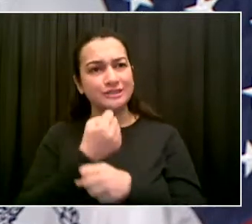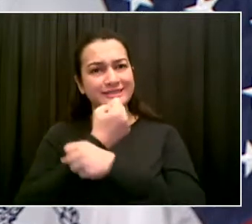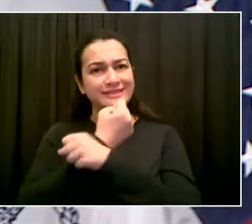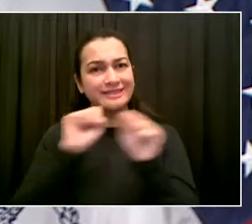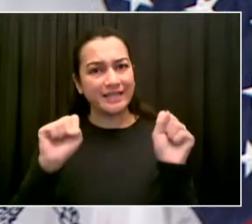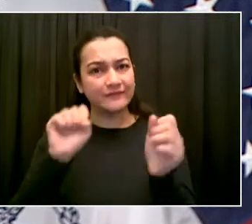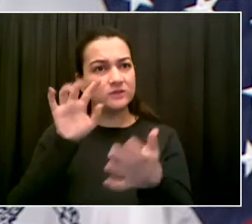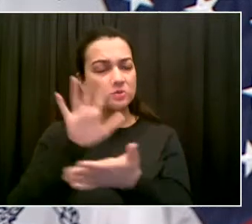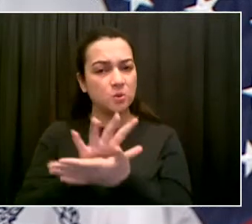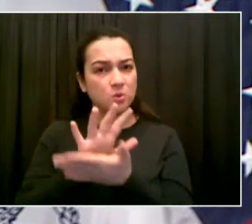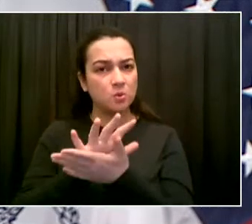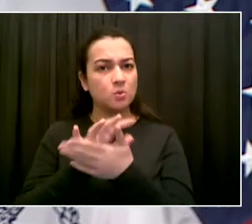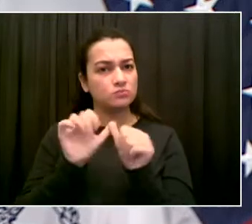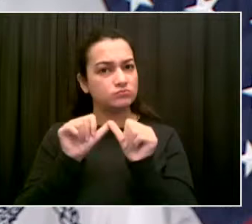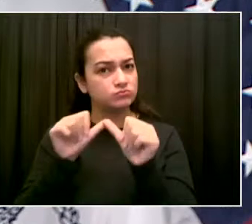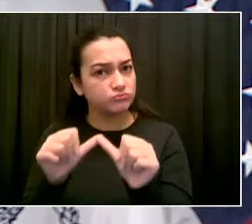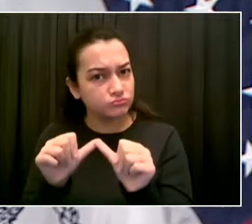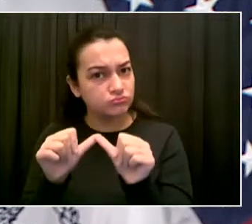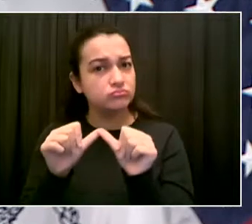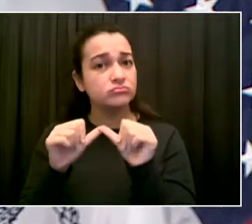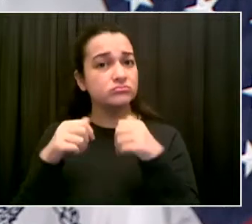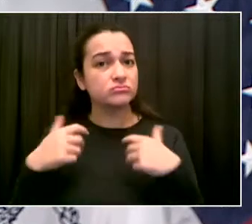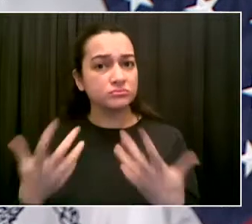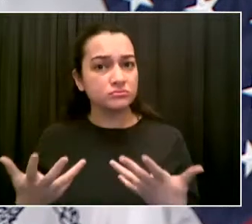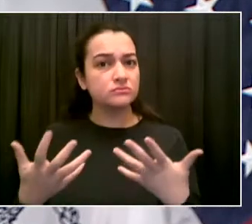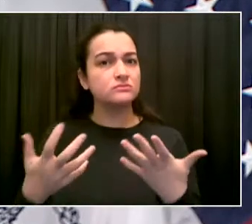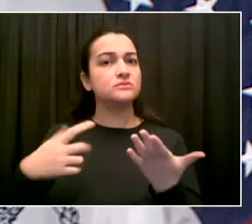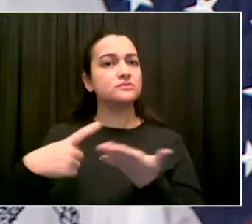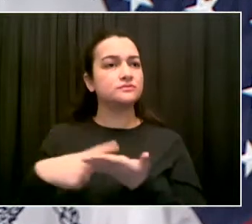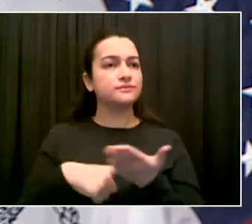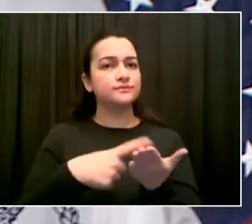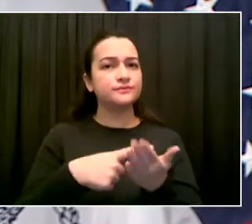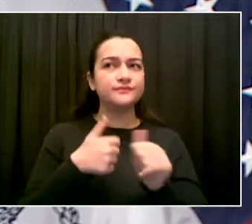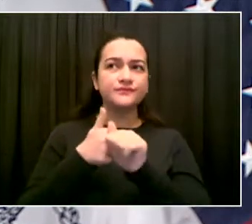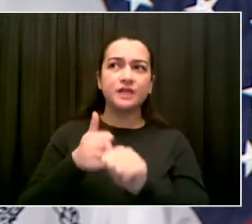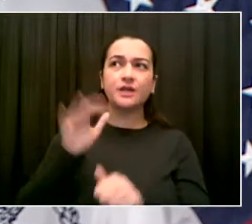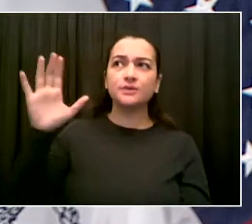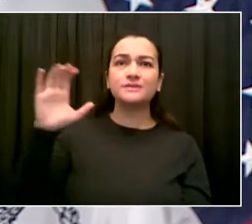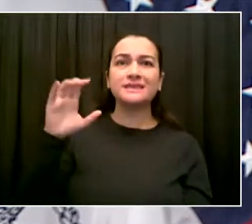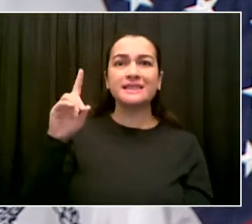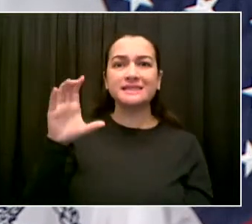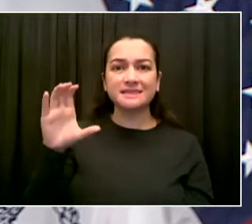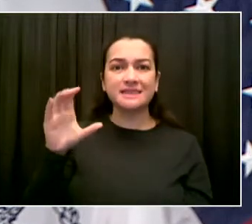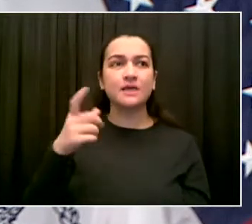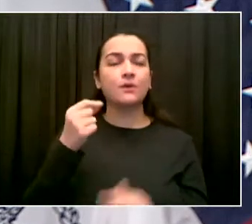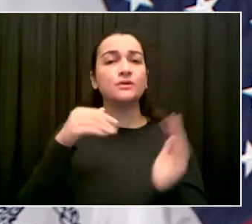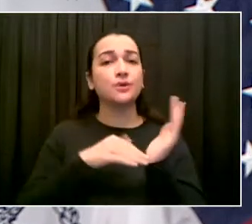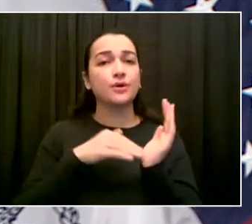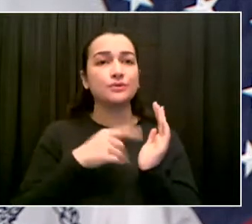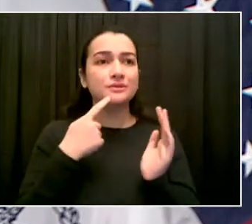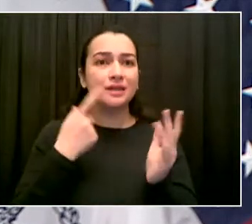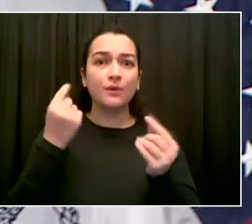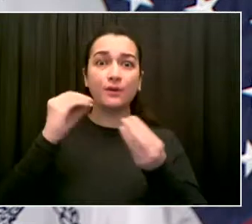world, apply all of them in the New York City public schools. It has worked. They are the safest places to be in New York City,